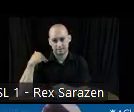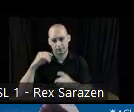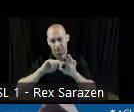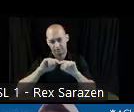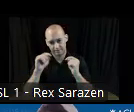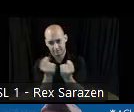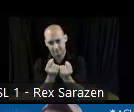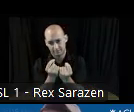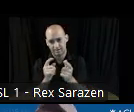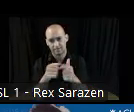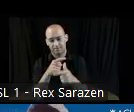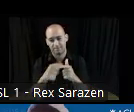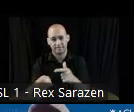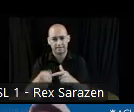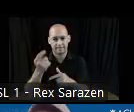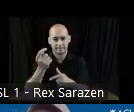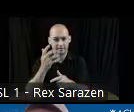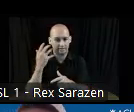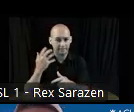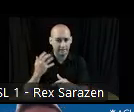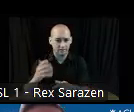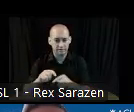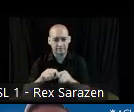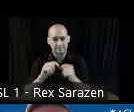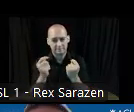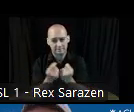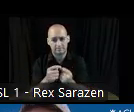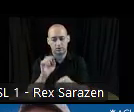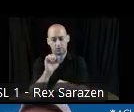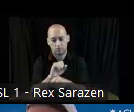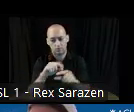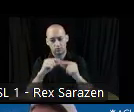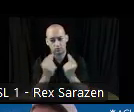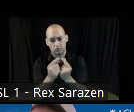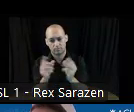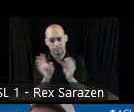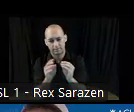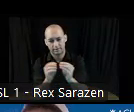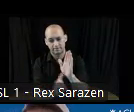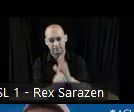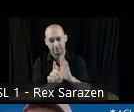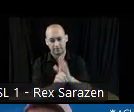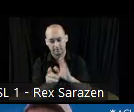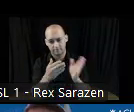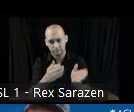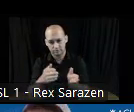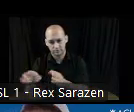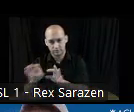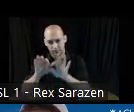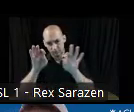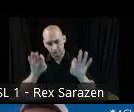we called little tiger team meetings, so little work group meetings, to develop a strategic framework to start